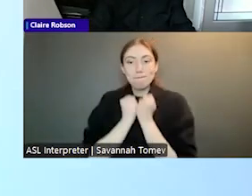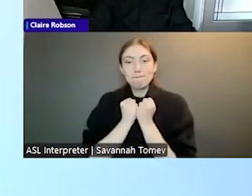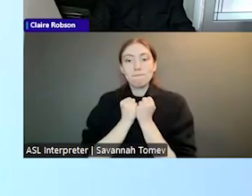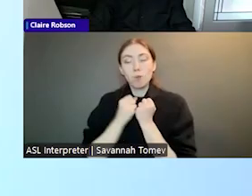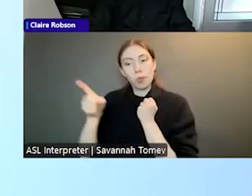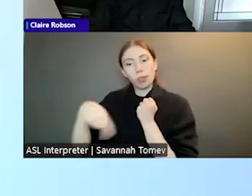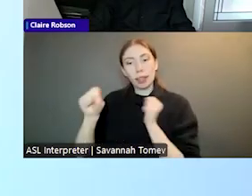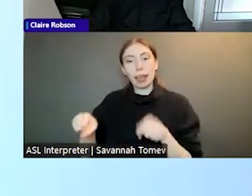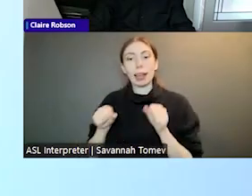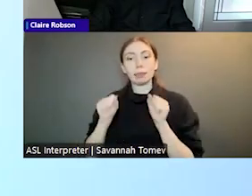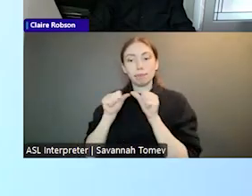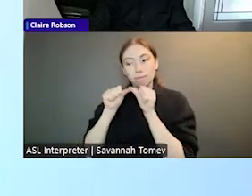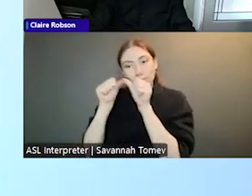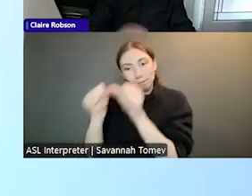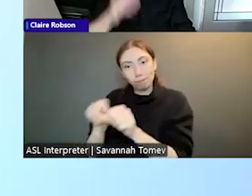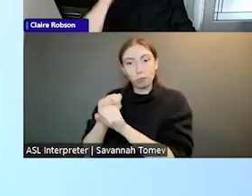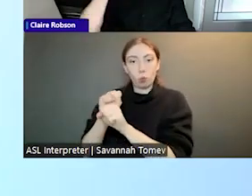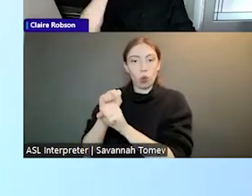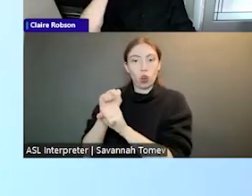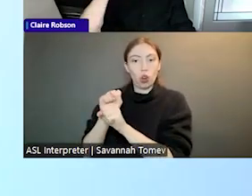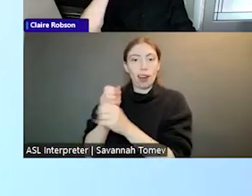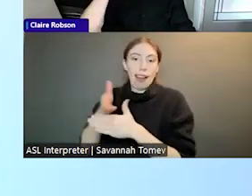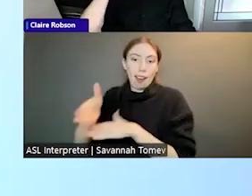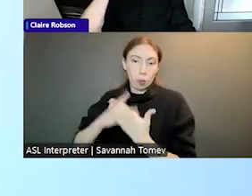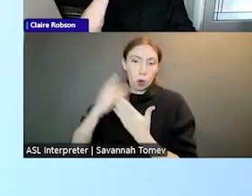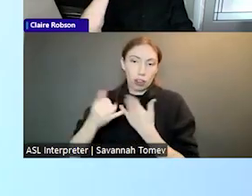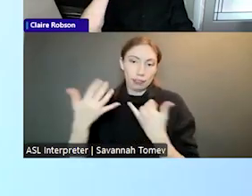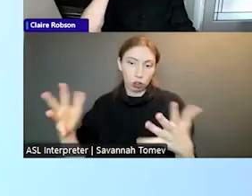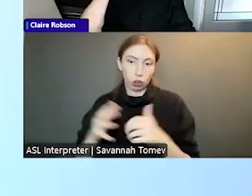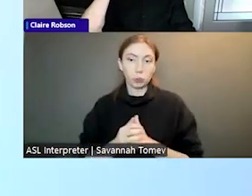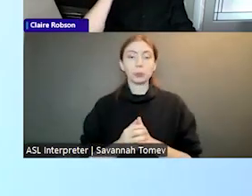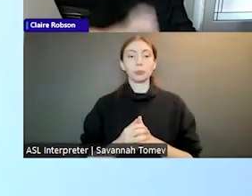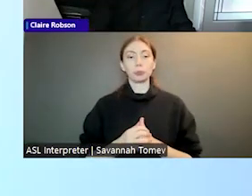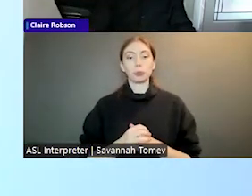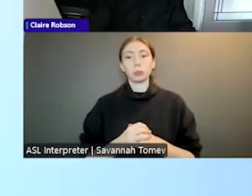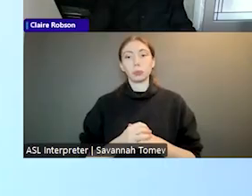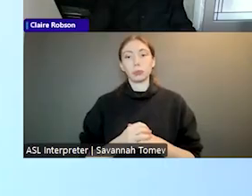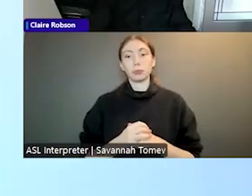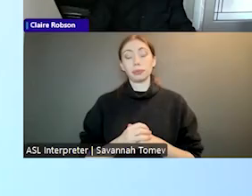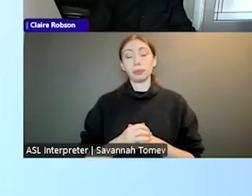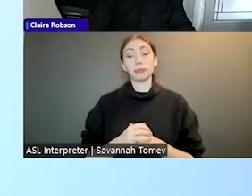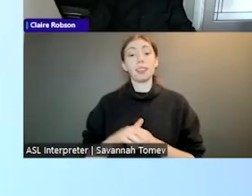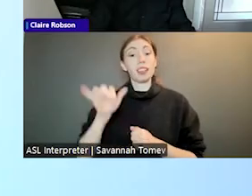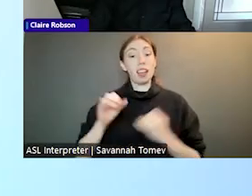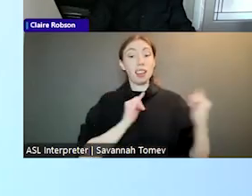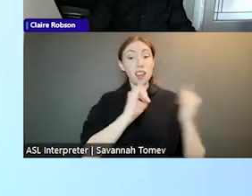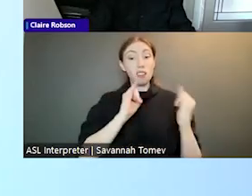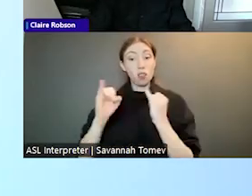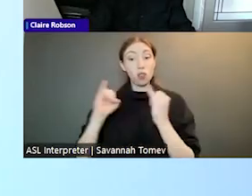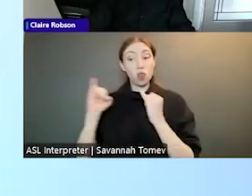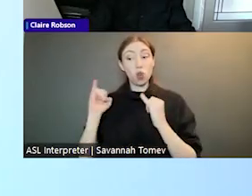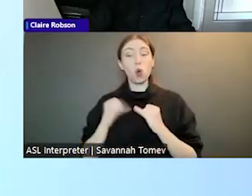end of the project. I then worked with the narrators to turn their interview transcripts into